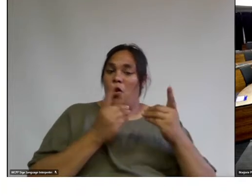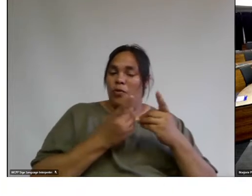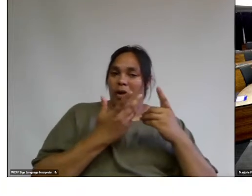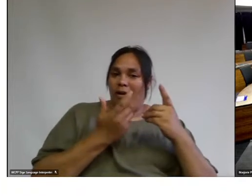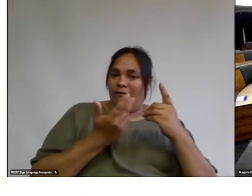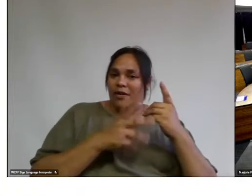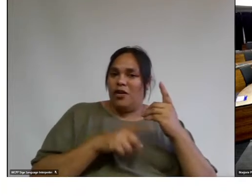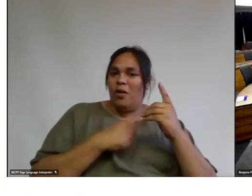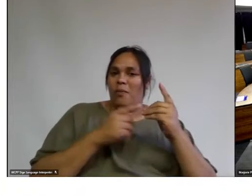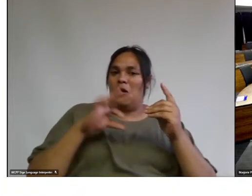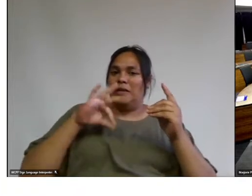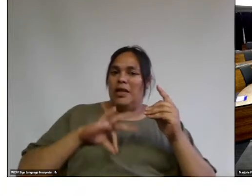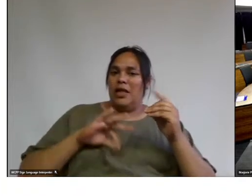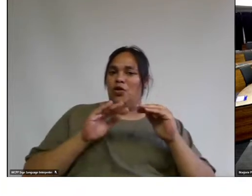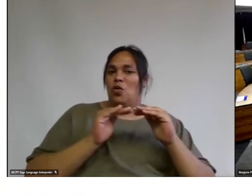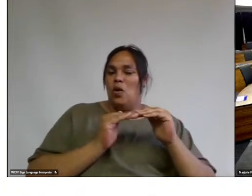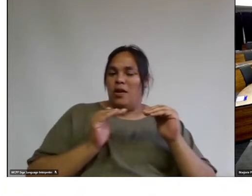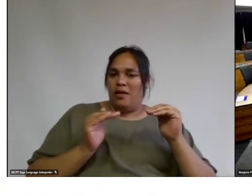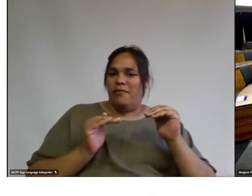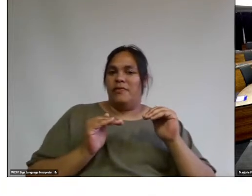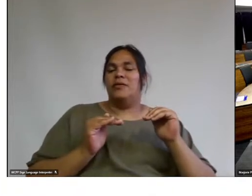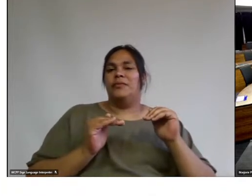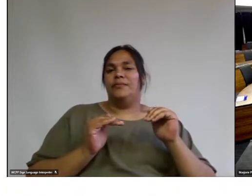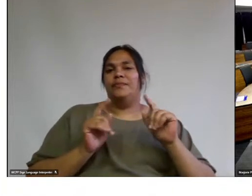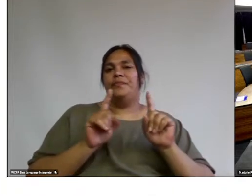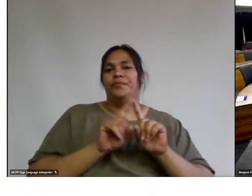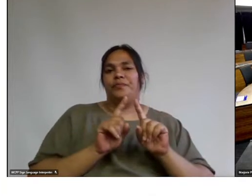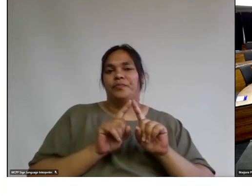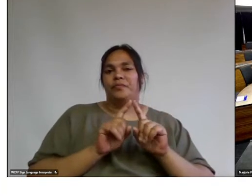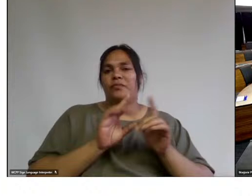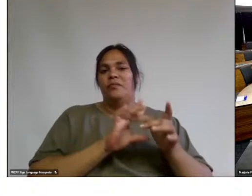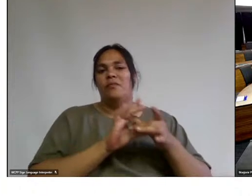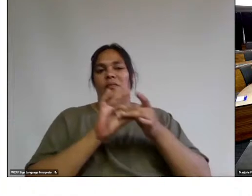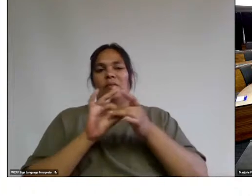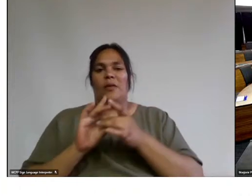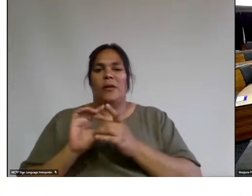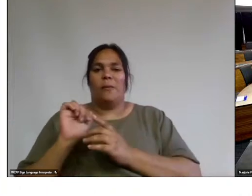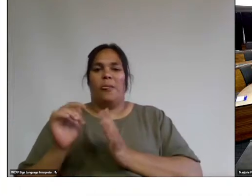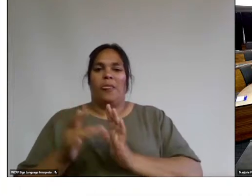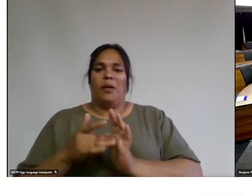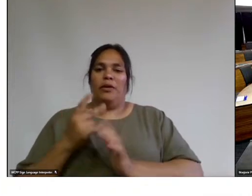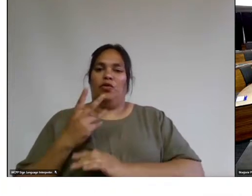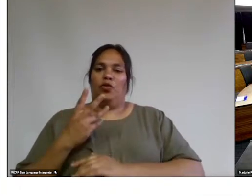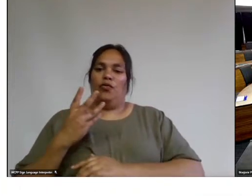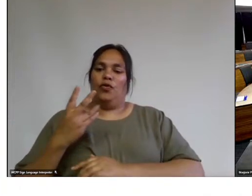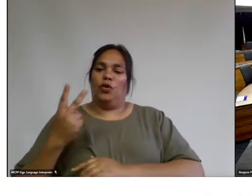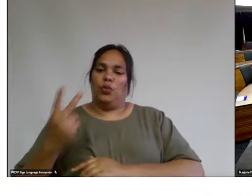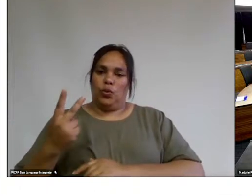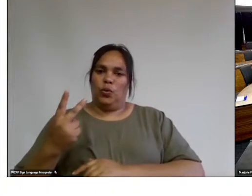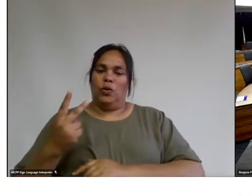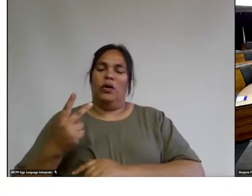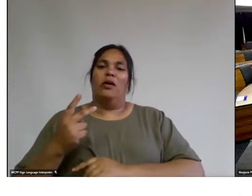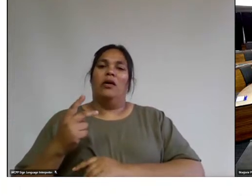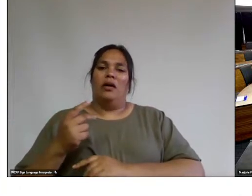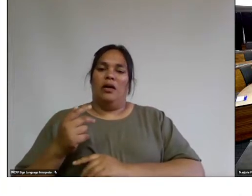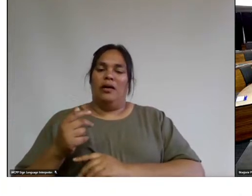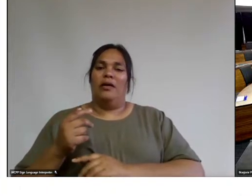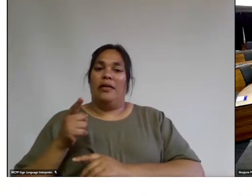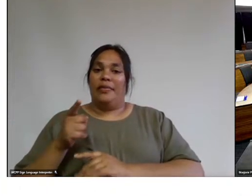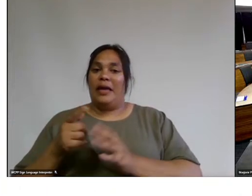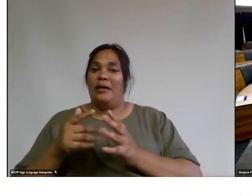department in terms of the salary levels as it relates there in page 242? Or will